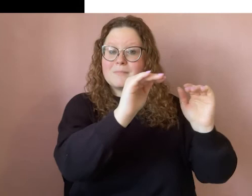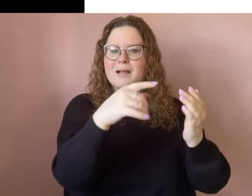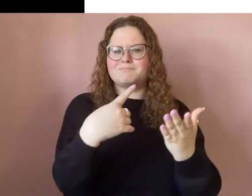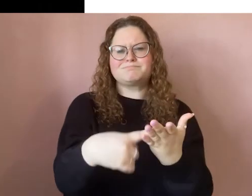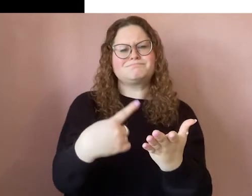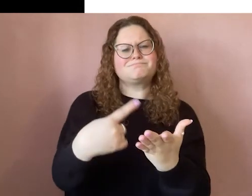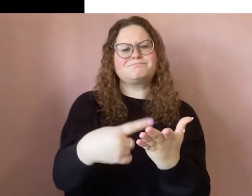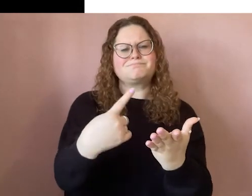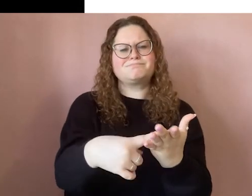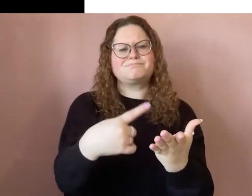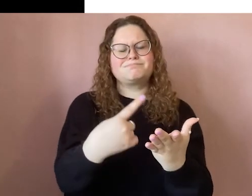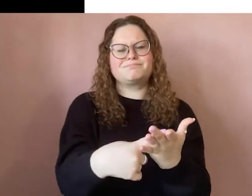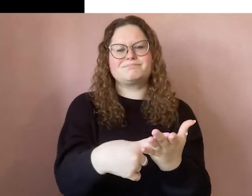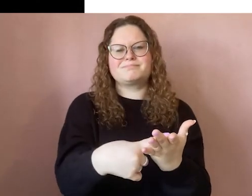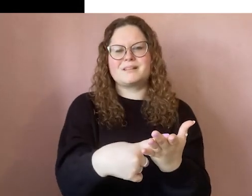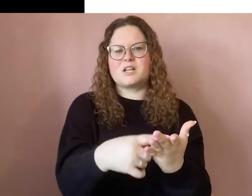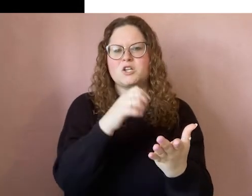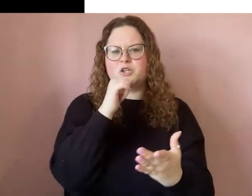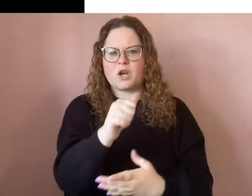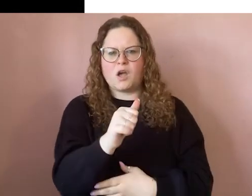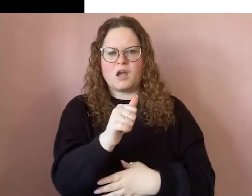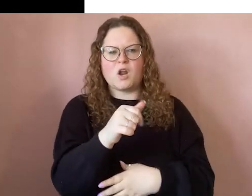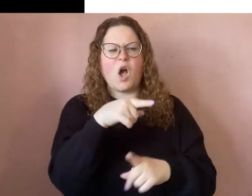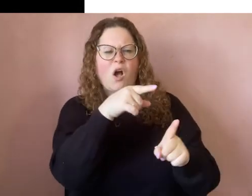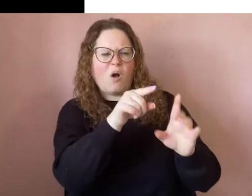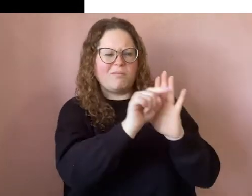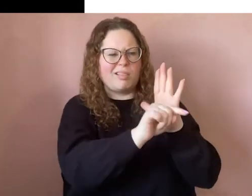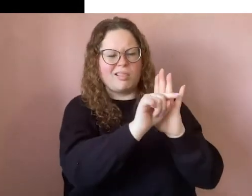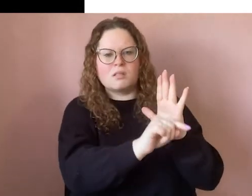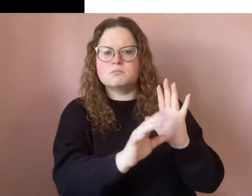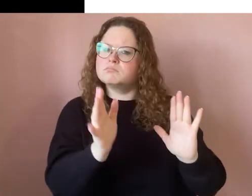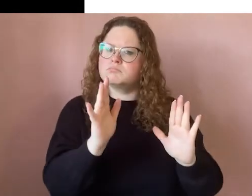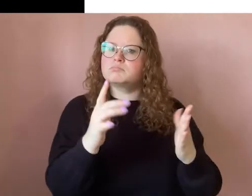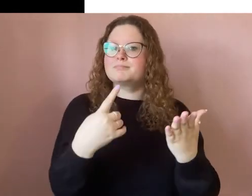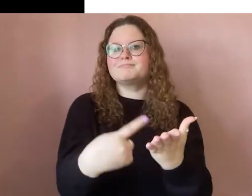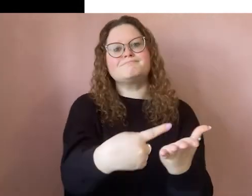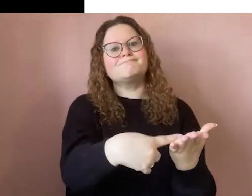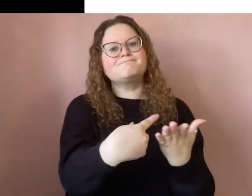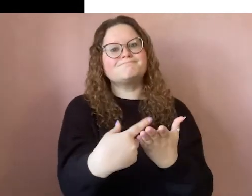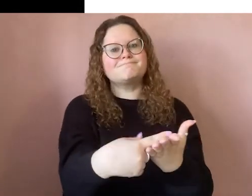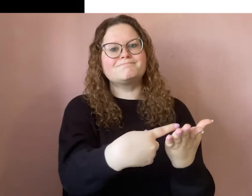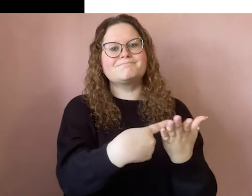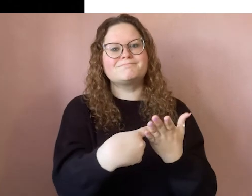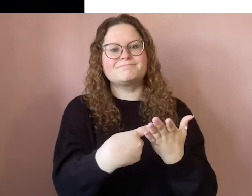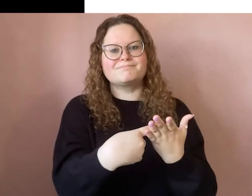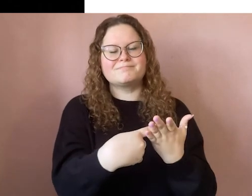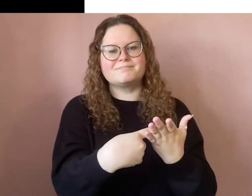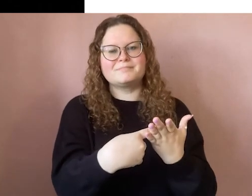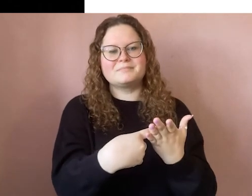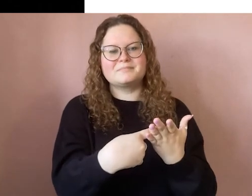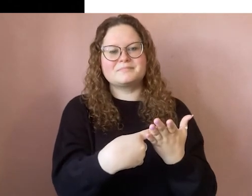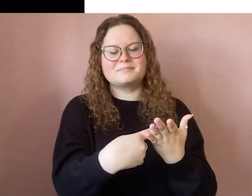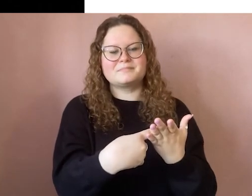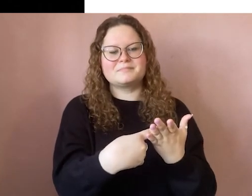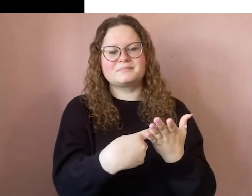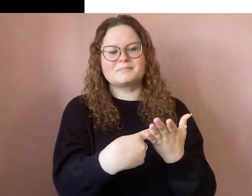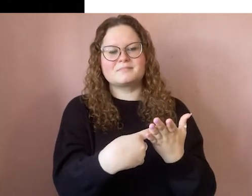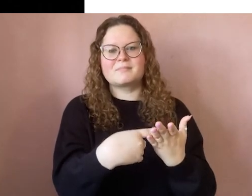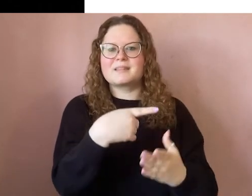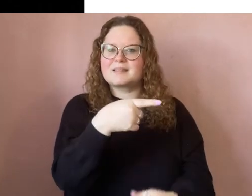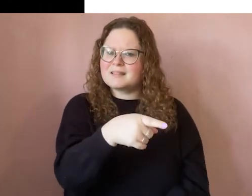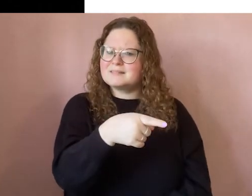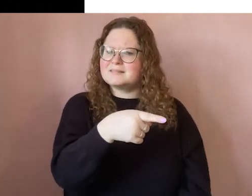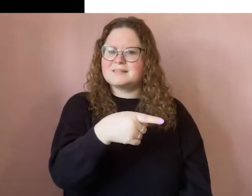is that there's hope. There's also been tremendous gains. Some of us feel it individually that